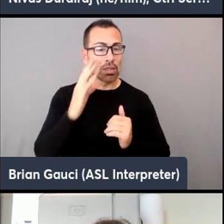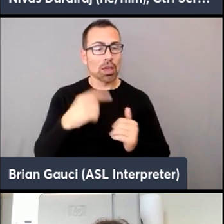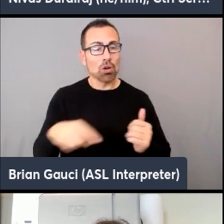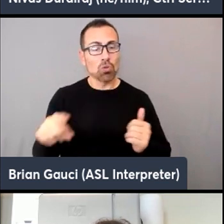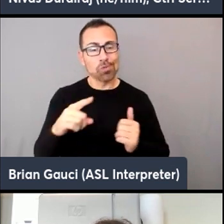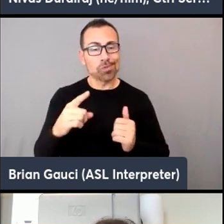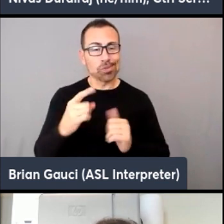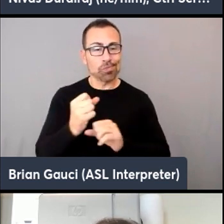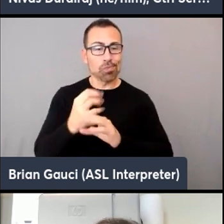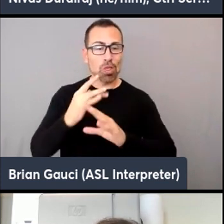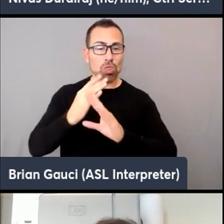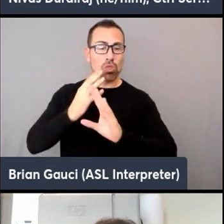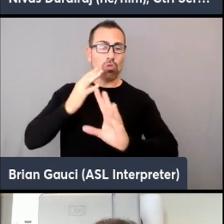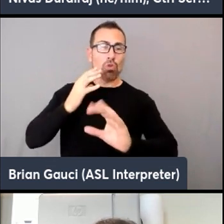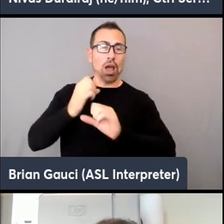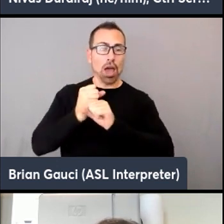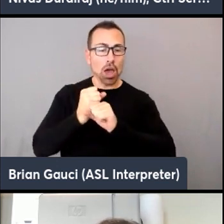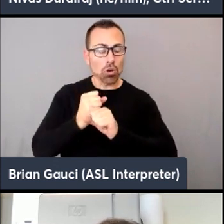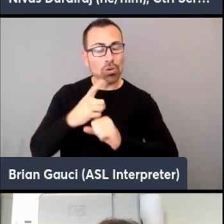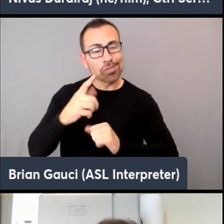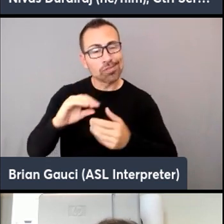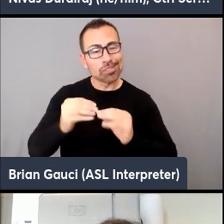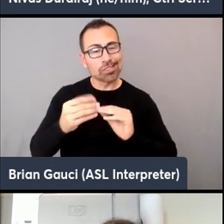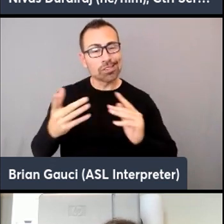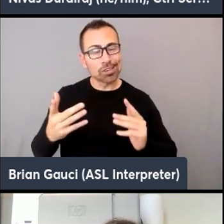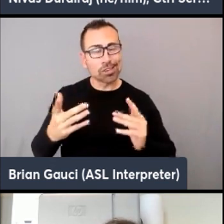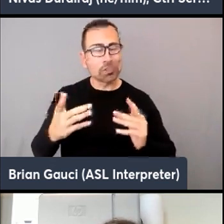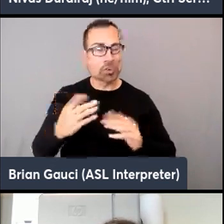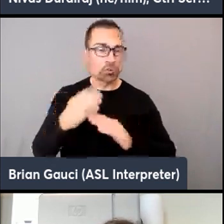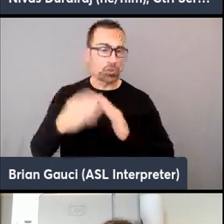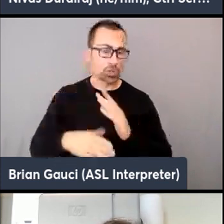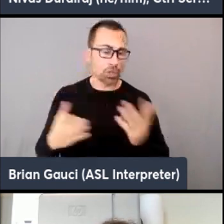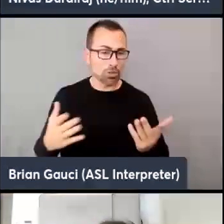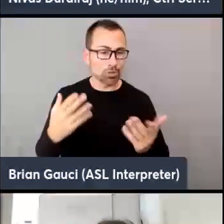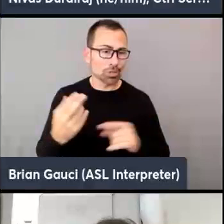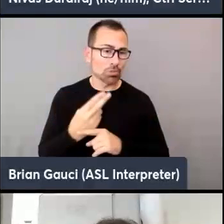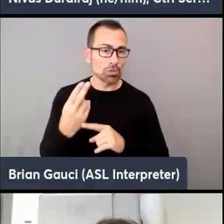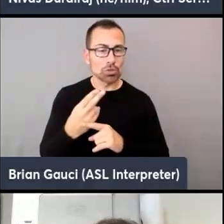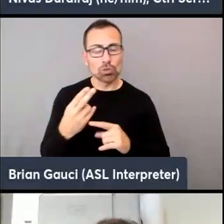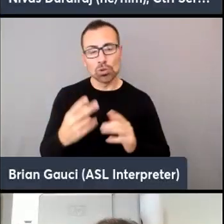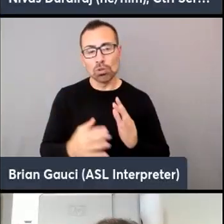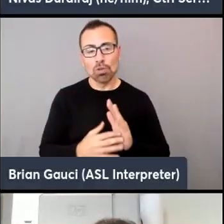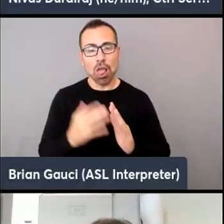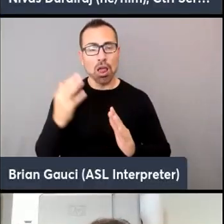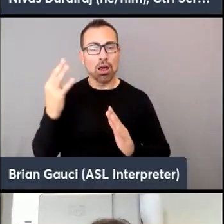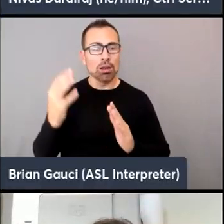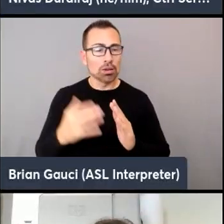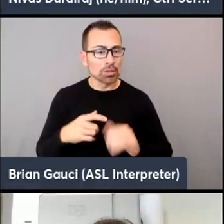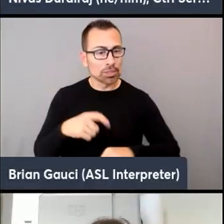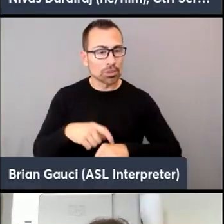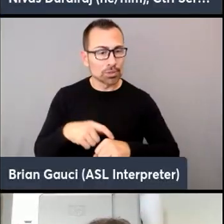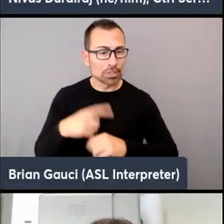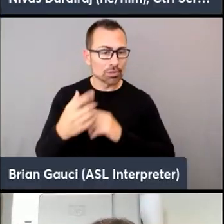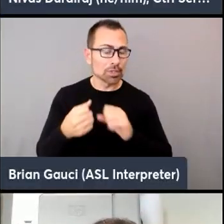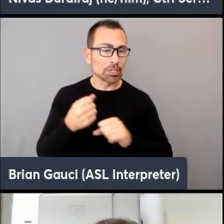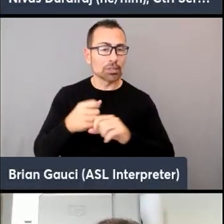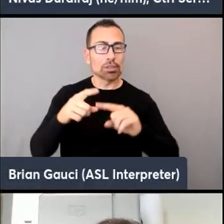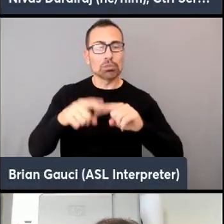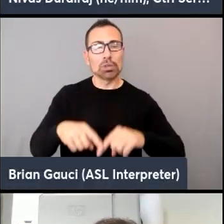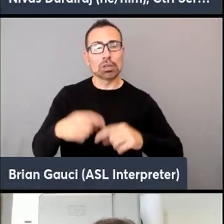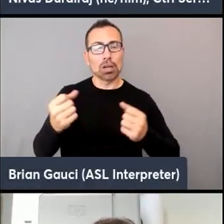So this could be used various times throughout the year, depending on the traffic on your website, what you want to